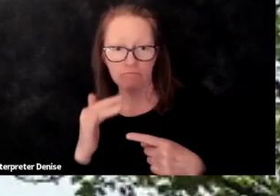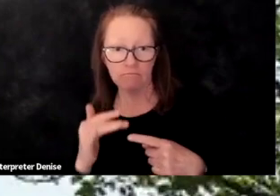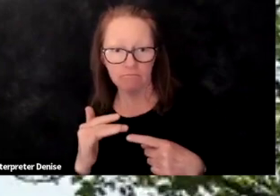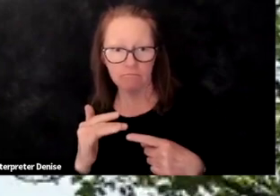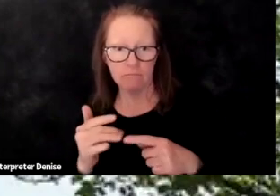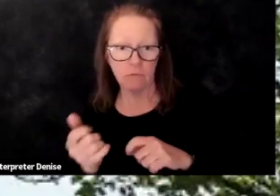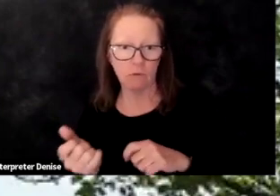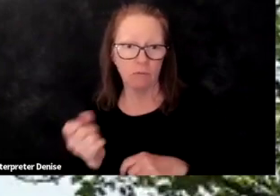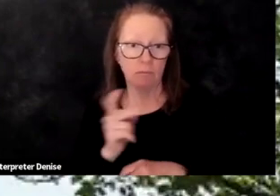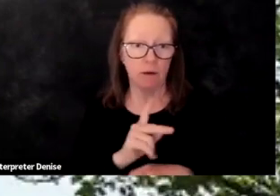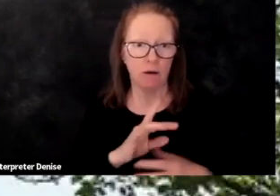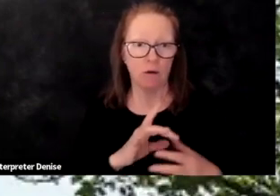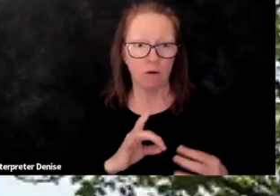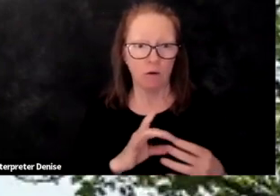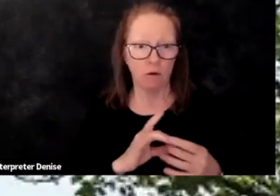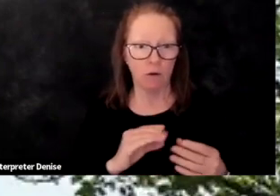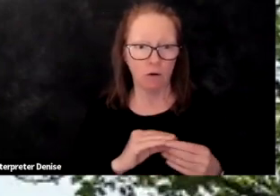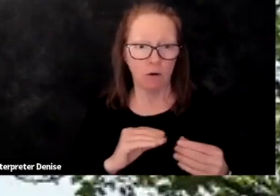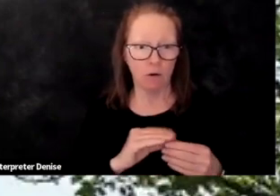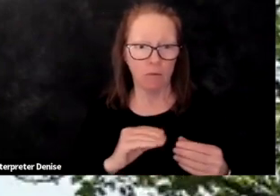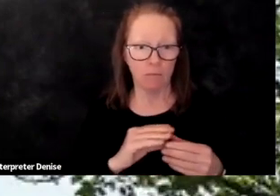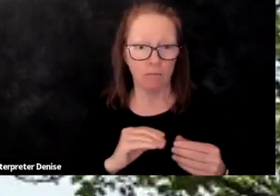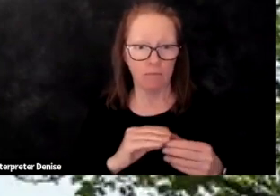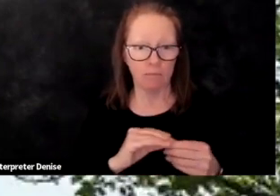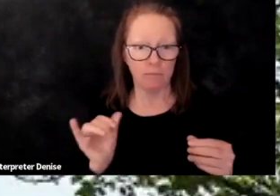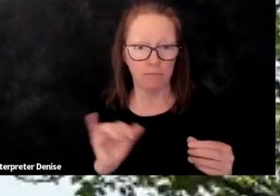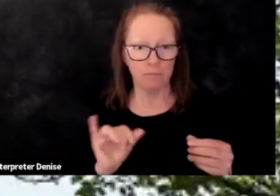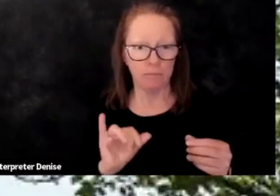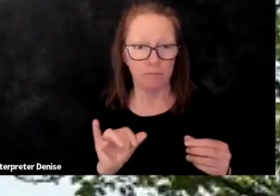There's a lot of great comments in the chat.